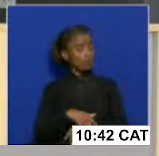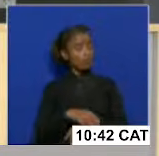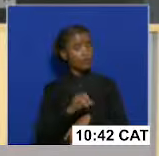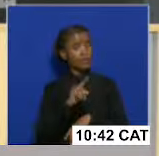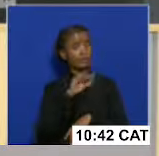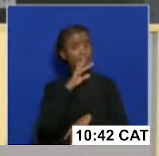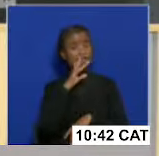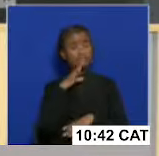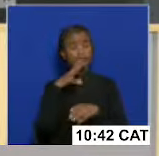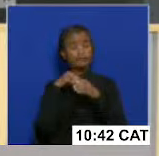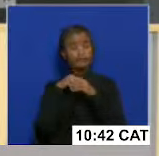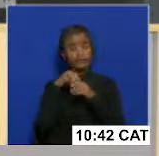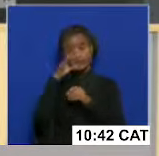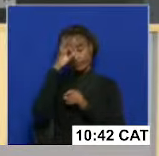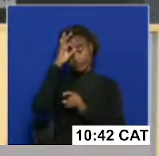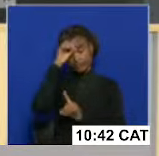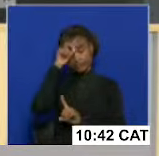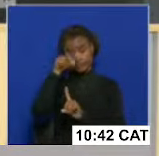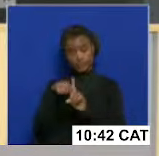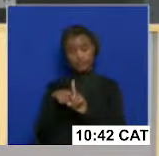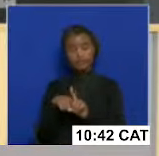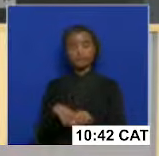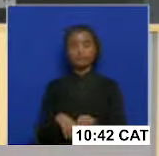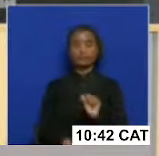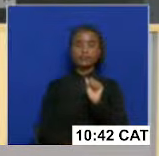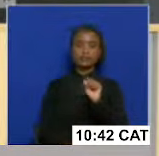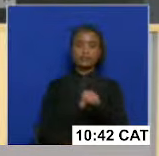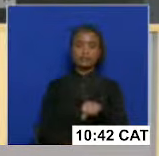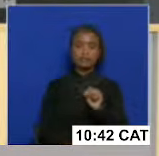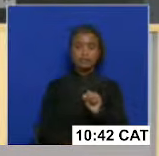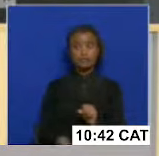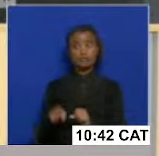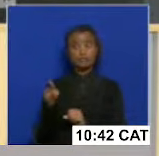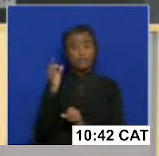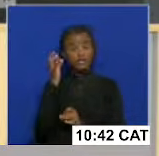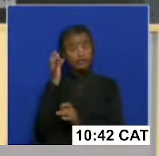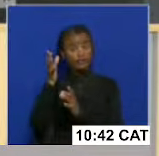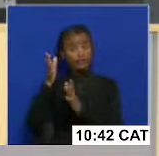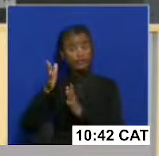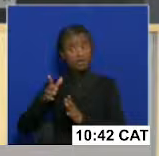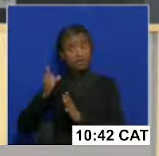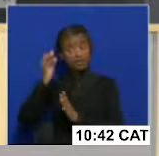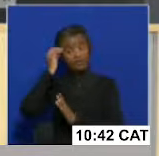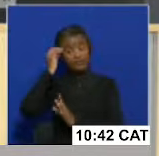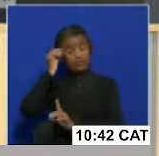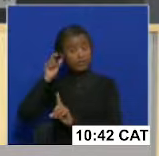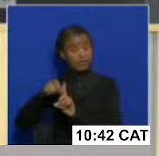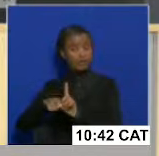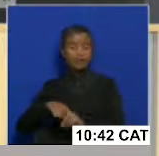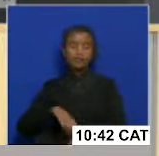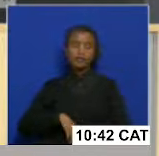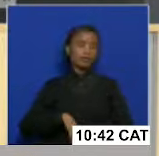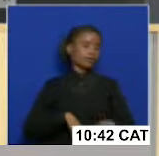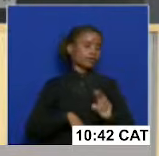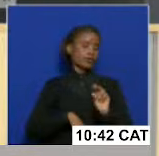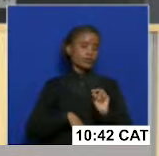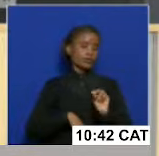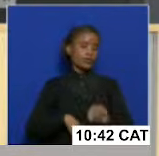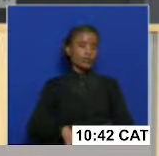Yes, Commissioner. And was not an informer. No, he was not an informer. Okay, thank you.